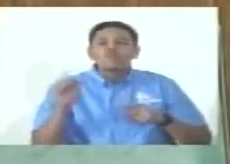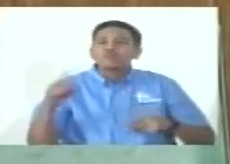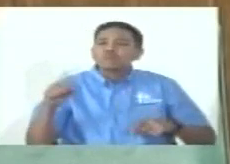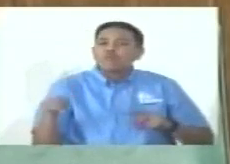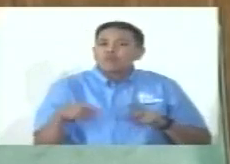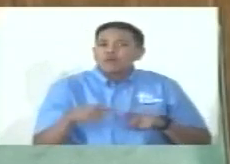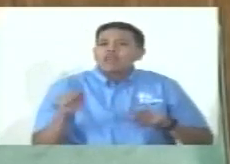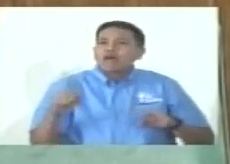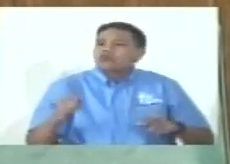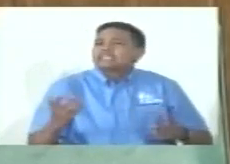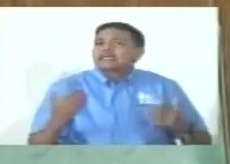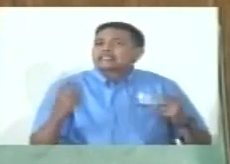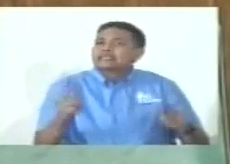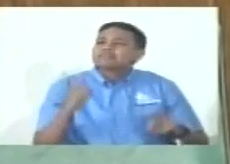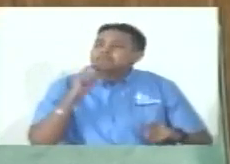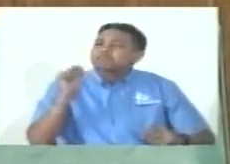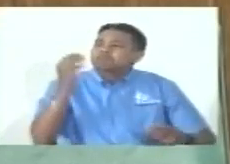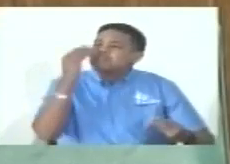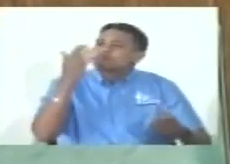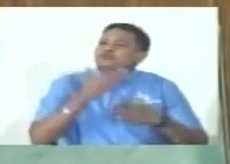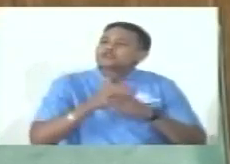society